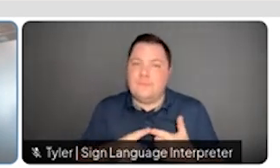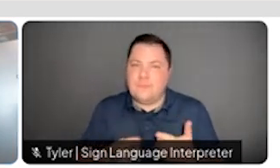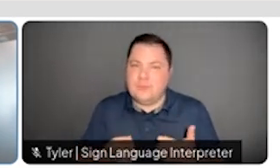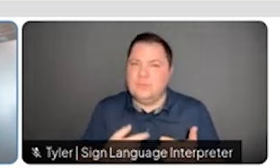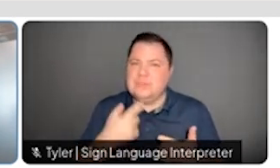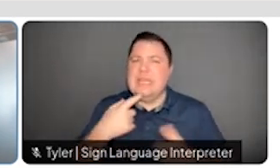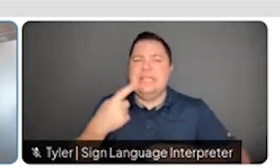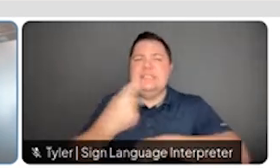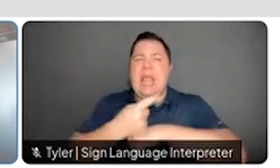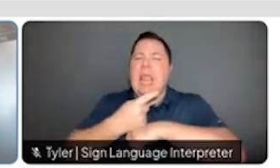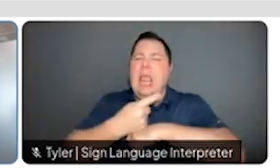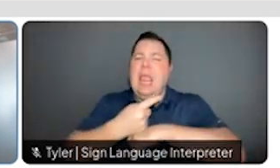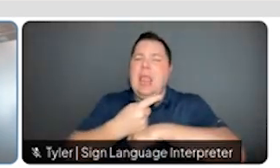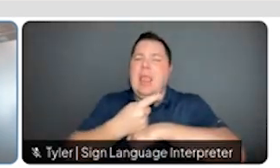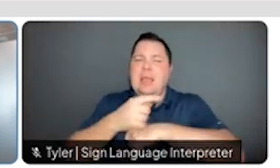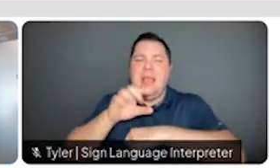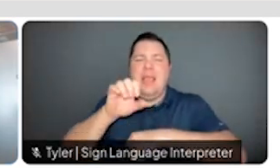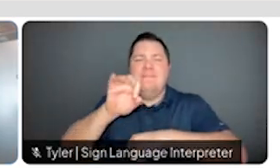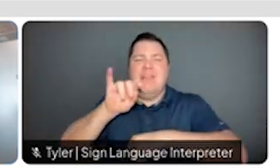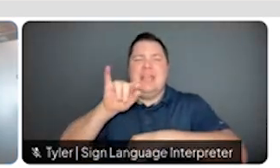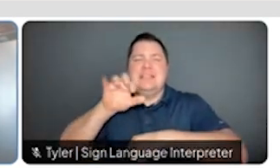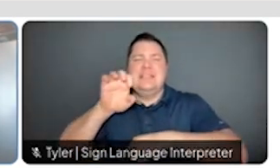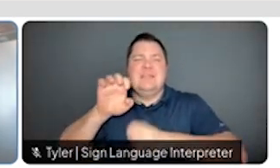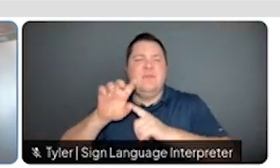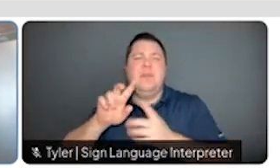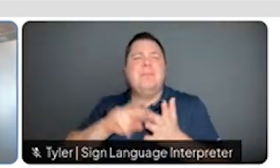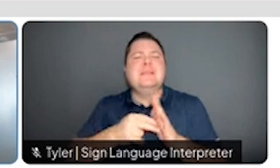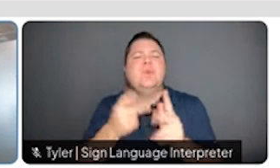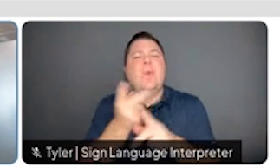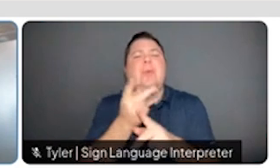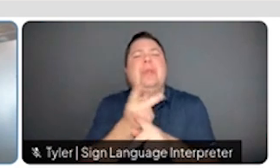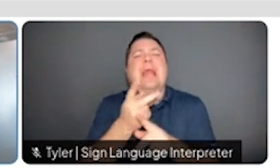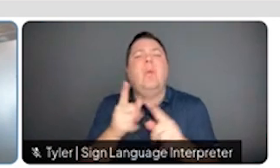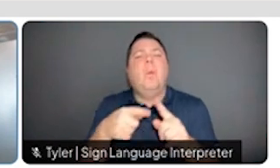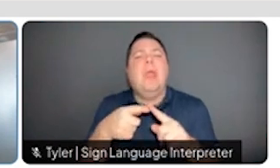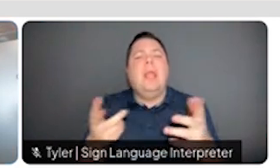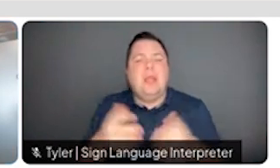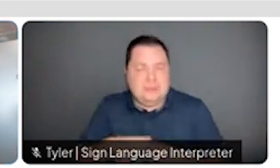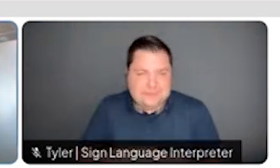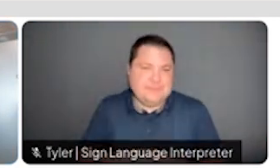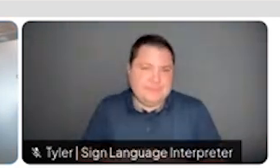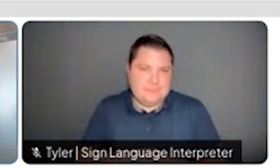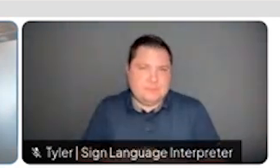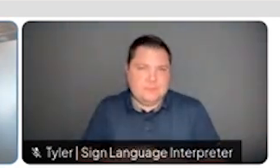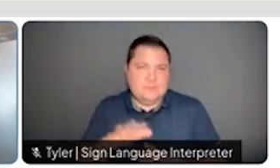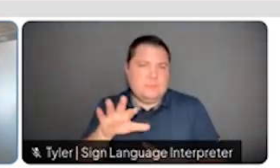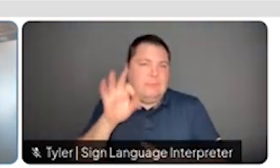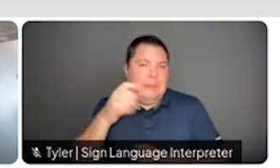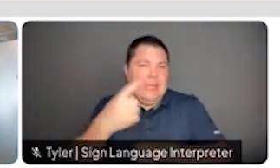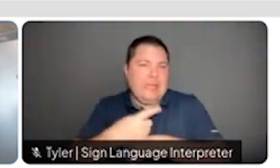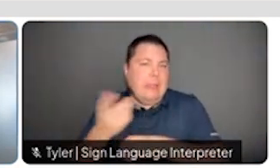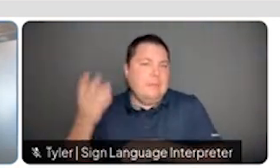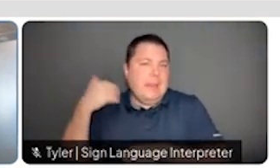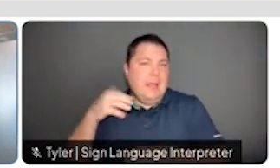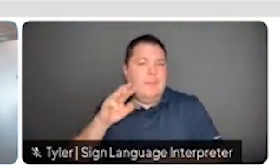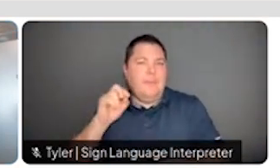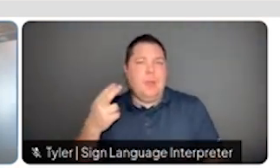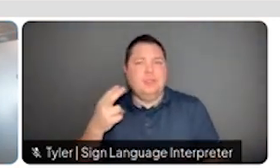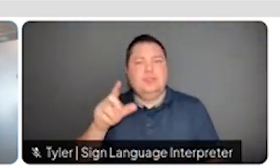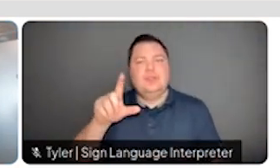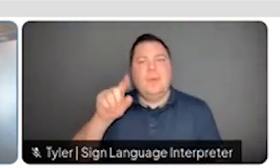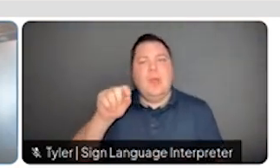That's basically the date that your distribution is calculated. And from there, let's go ahead and choose a date in the past, March